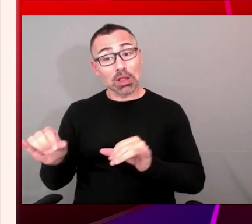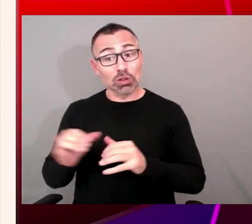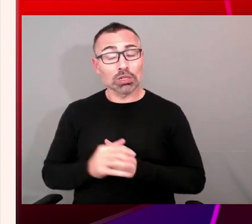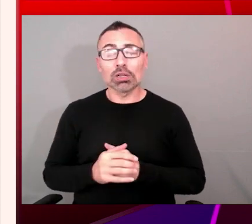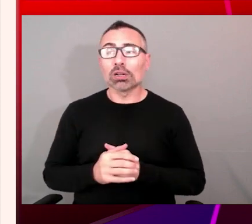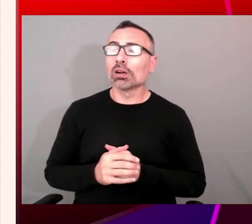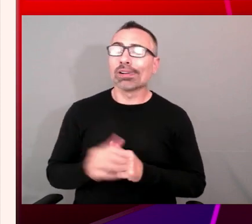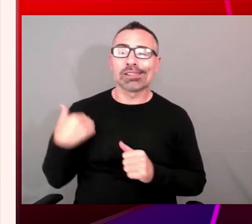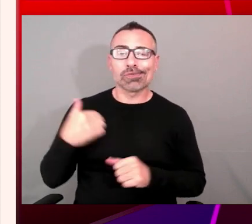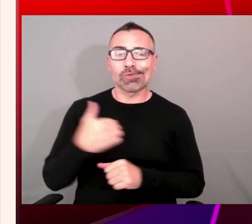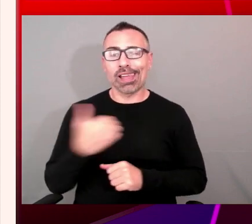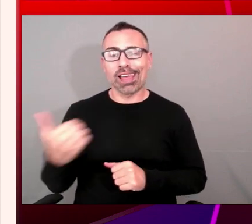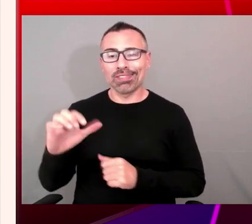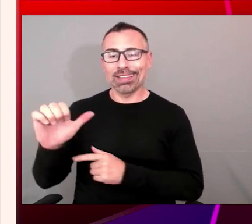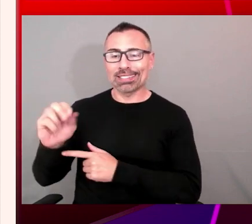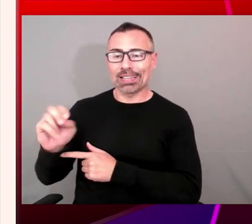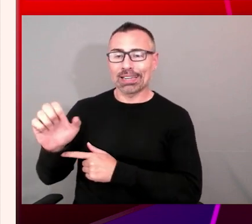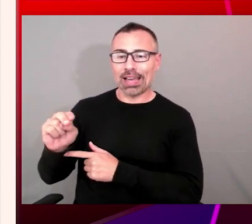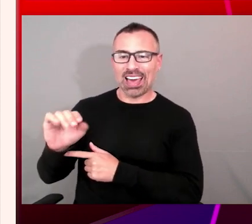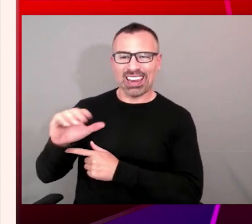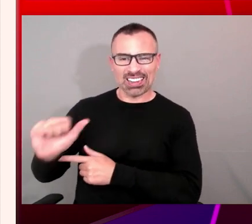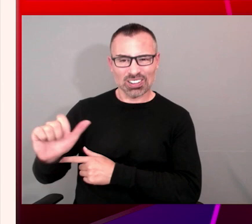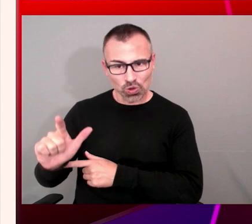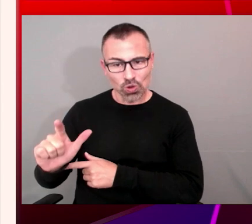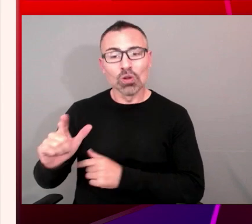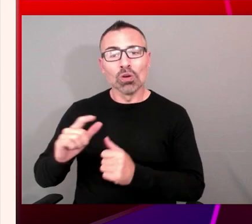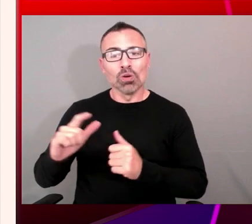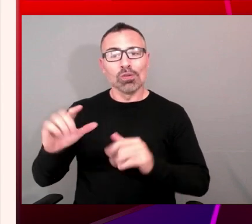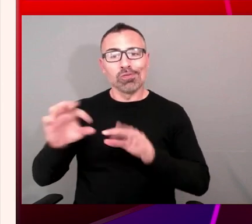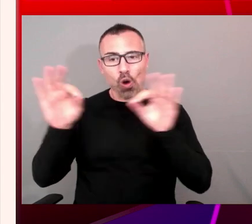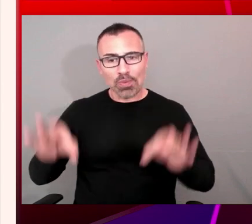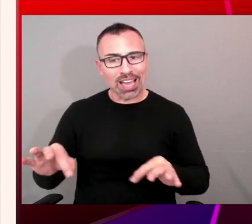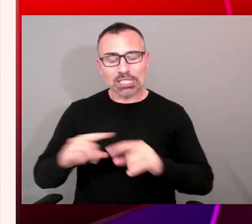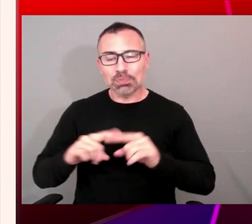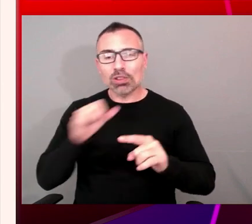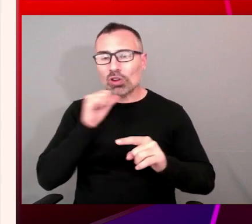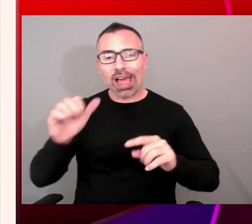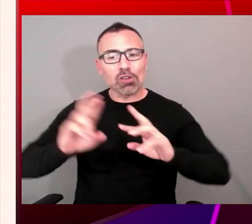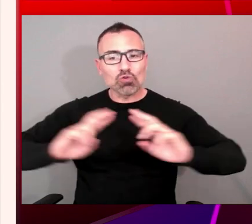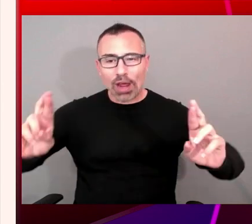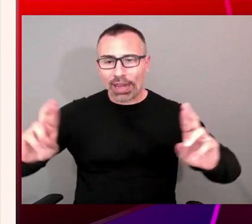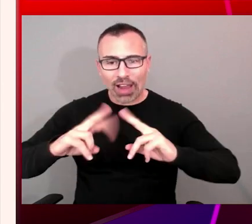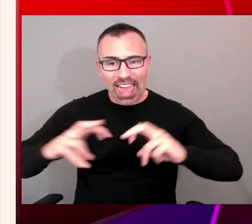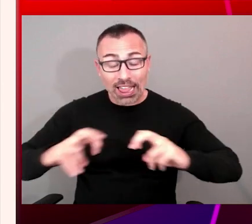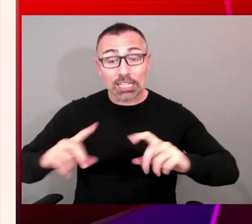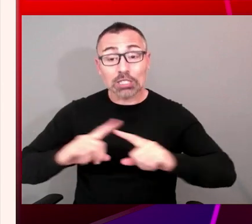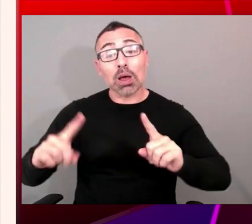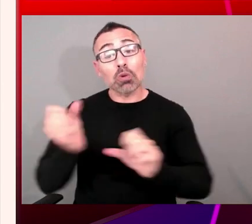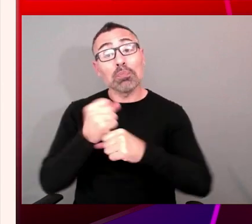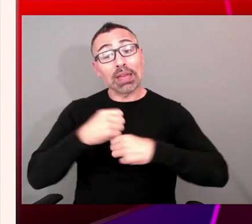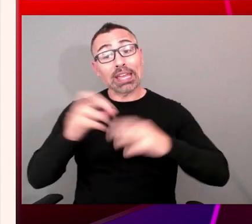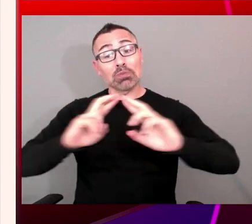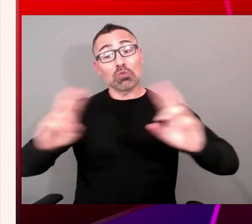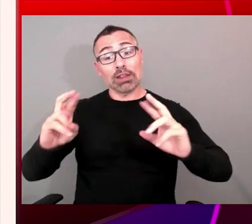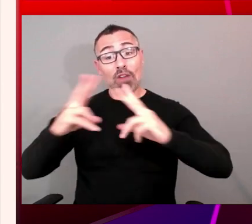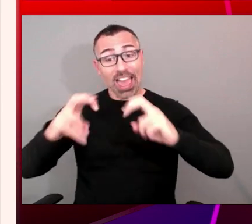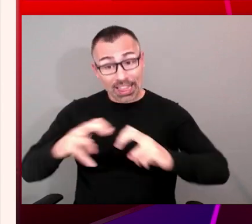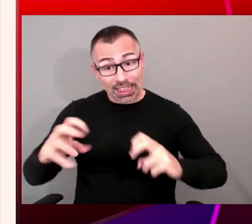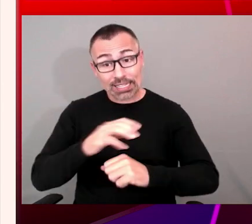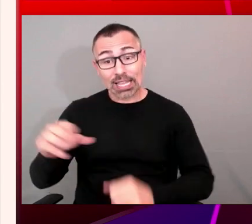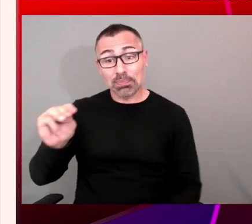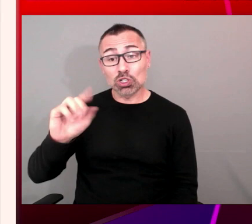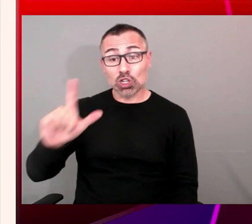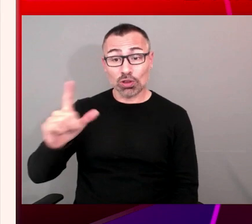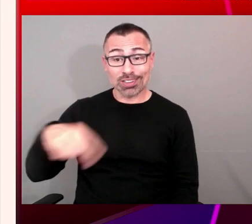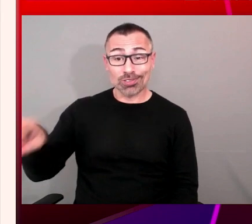canonical formats, but they're not always ready for analytics, and we're making them ready for analytics and machine learning so customers can do that much easier. Very cool.